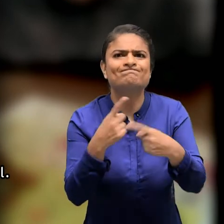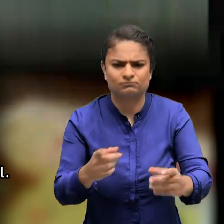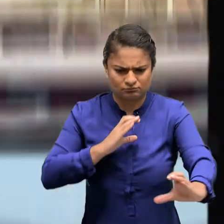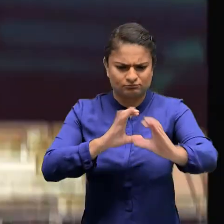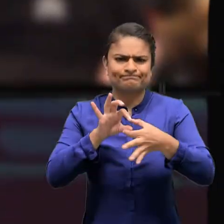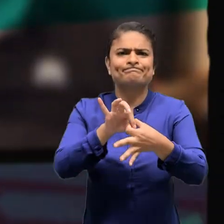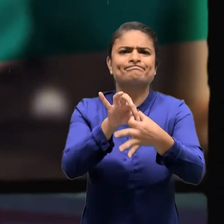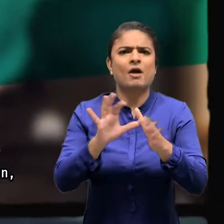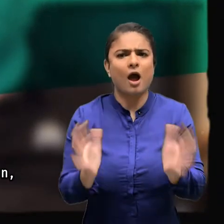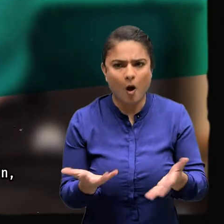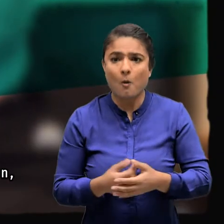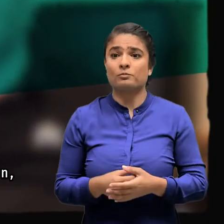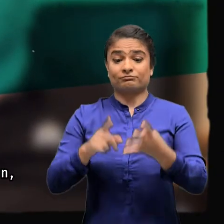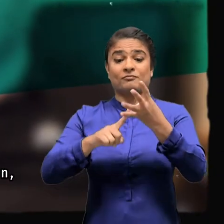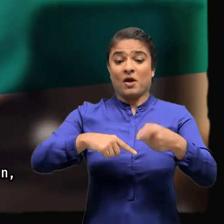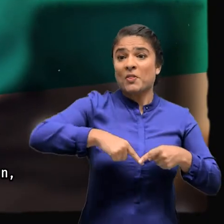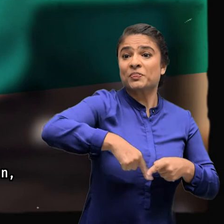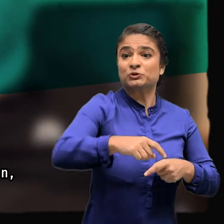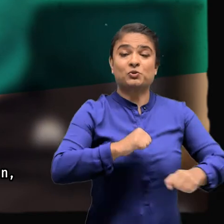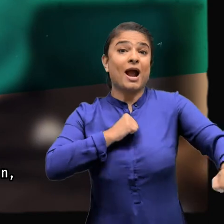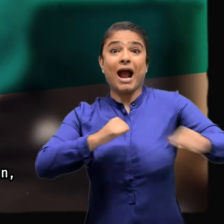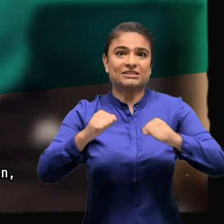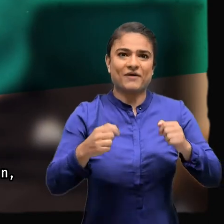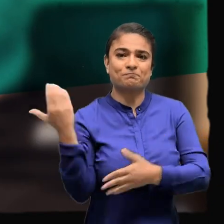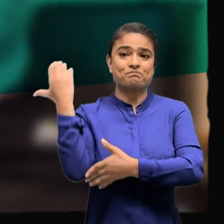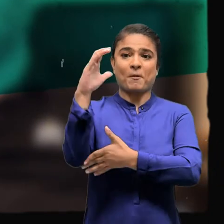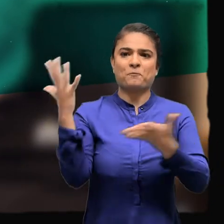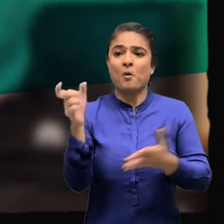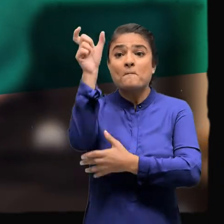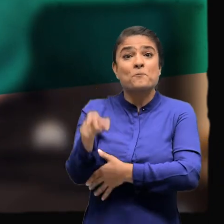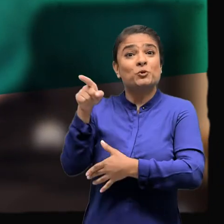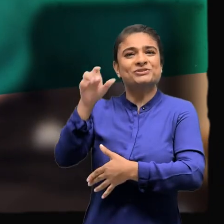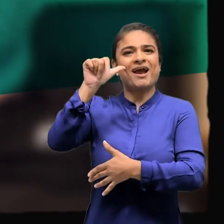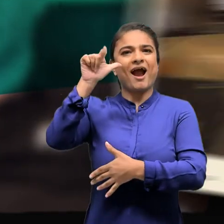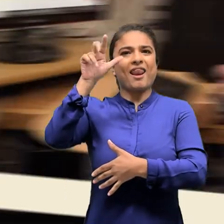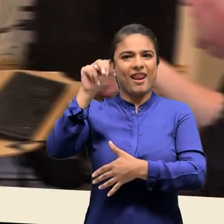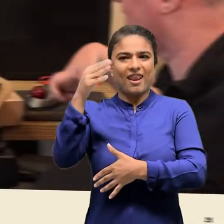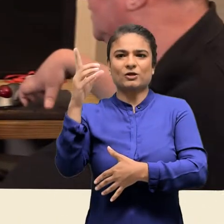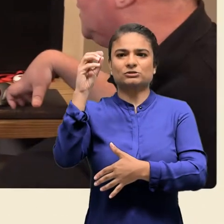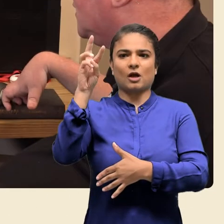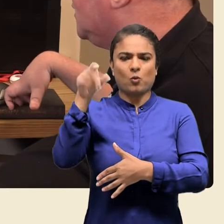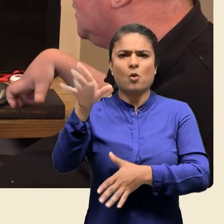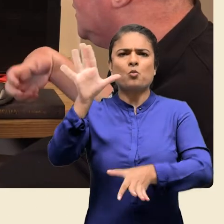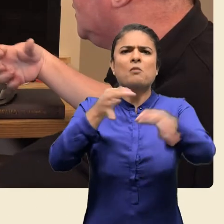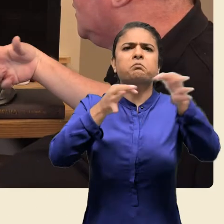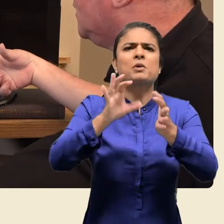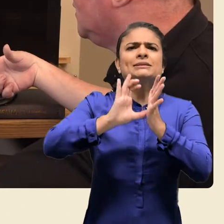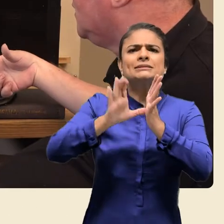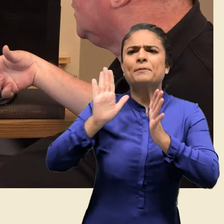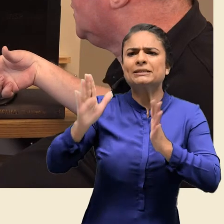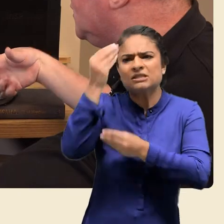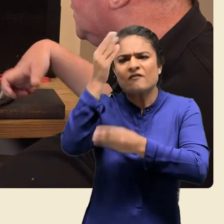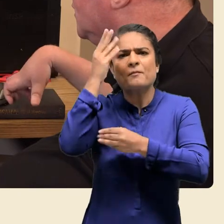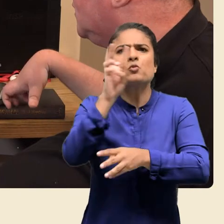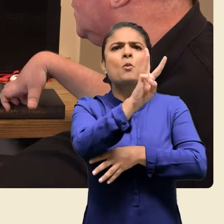nonverbal. In this week's Activated Bulletin, Mr. Alan Downey will navigate us through the Disability